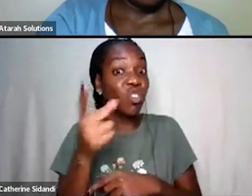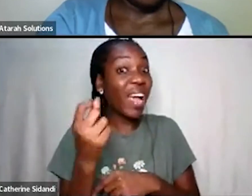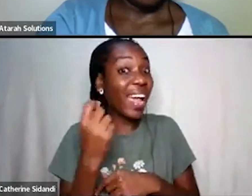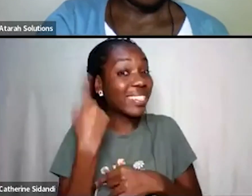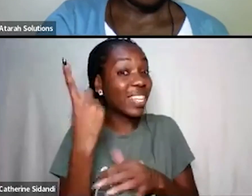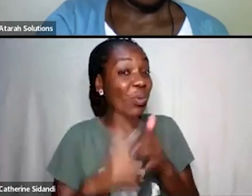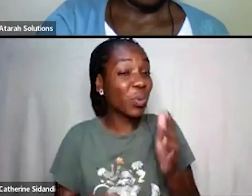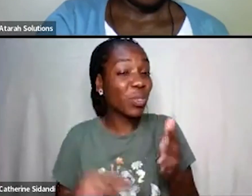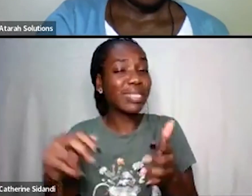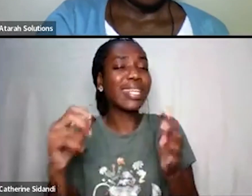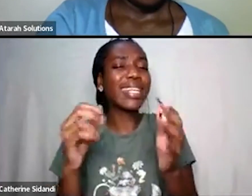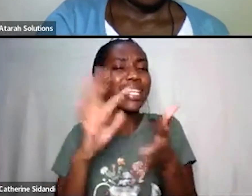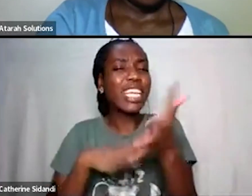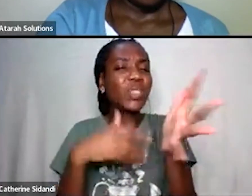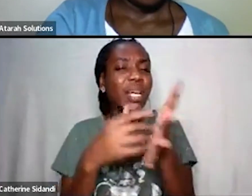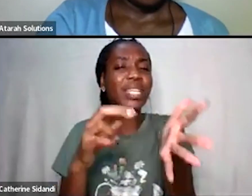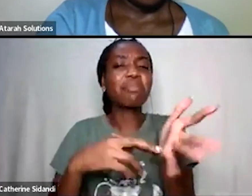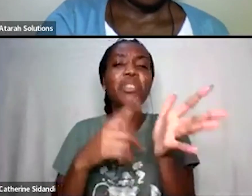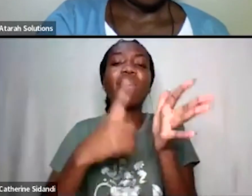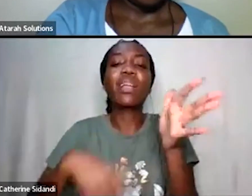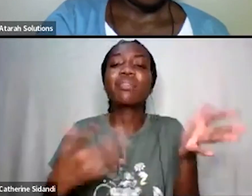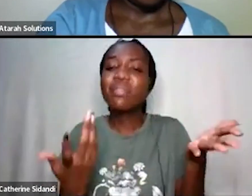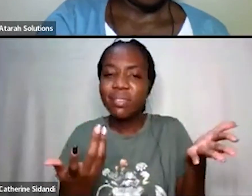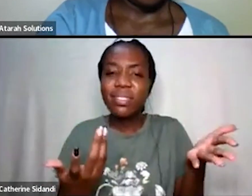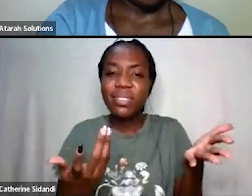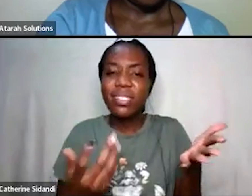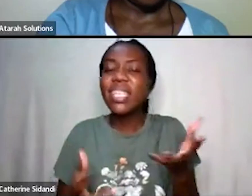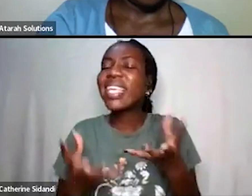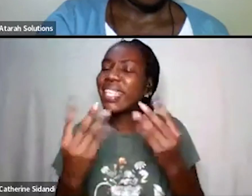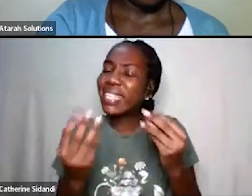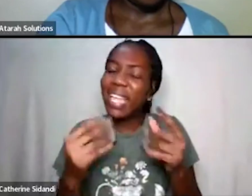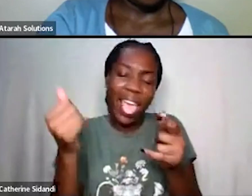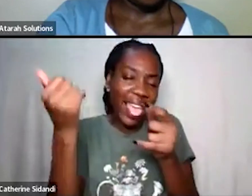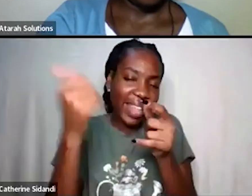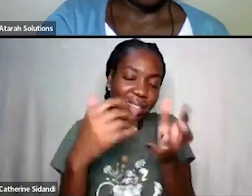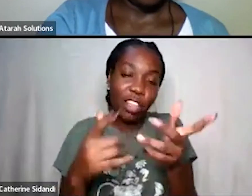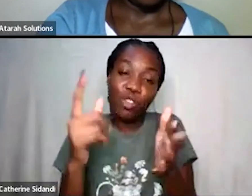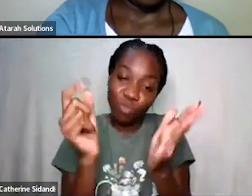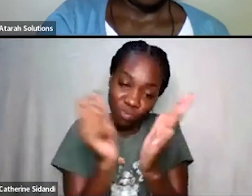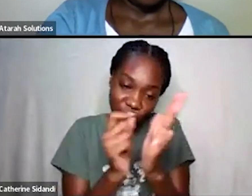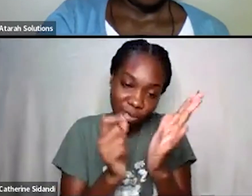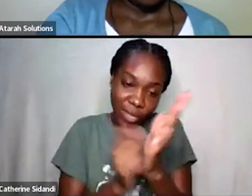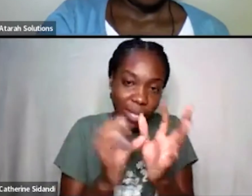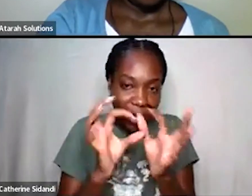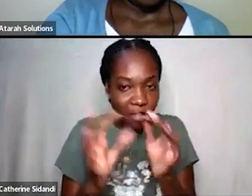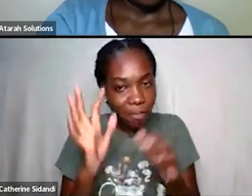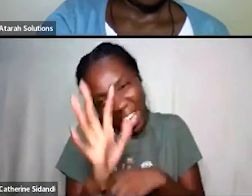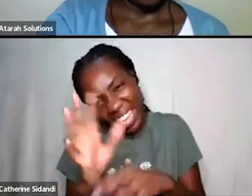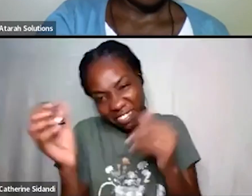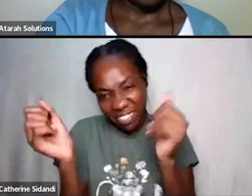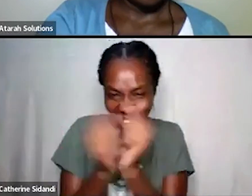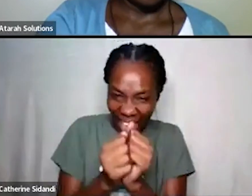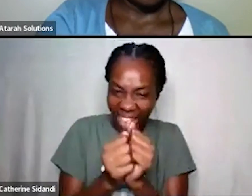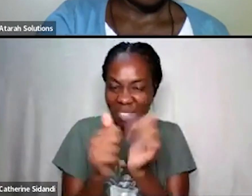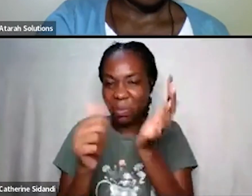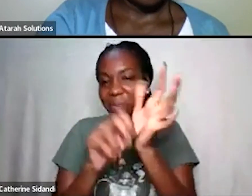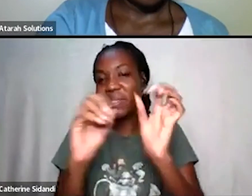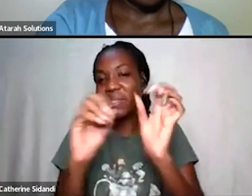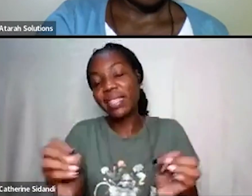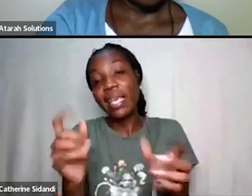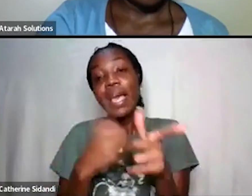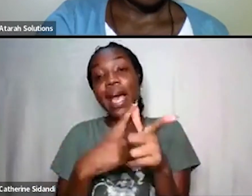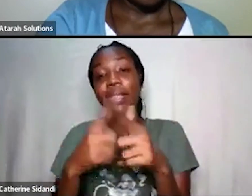what's networking, or what are networks. Whichever will be easier for you, please just put down, even if it is 5 people or 10 people. And then after